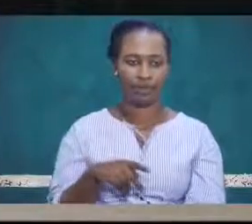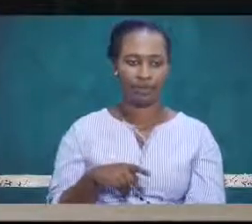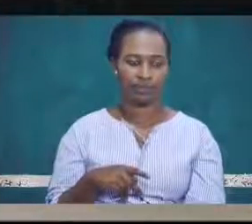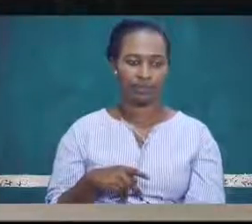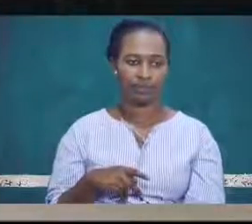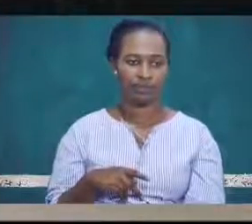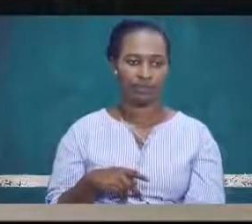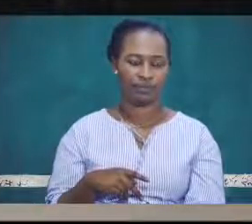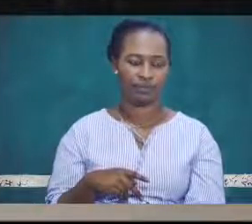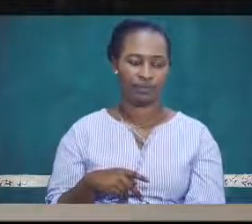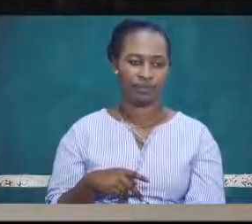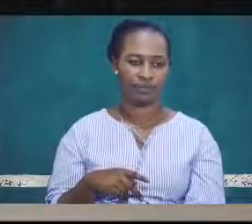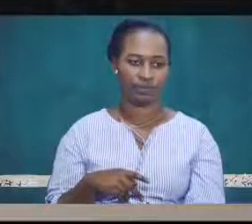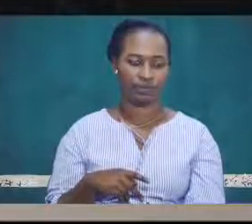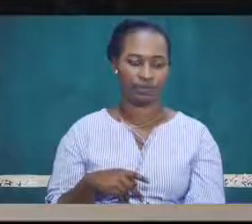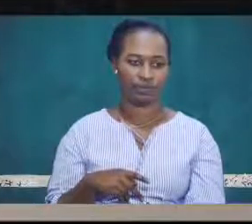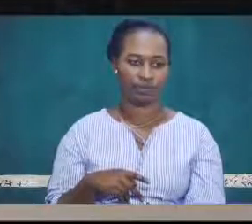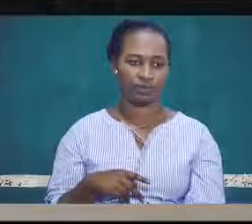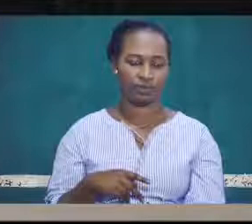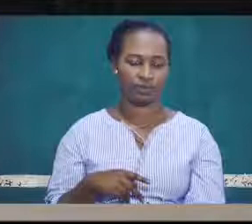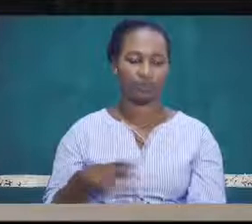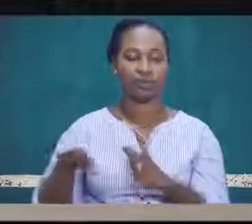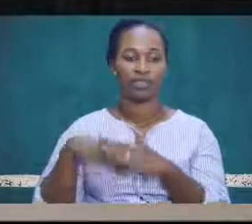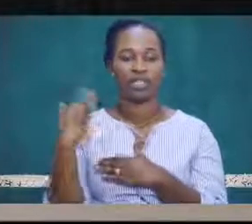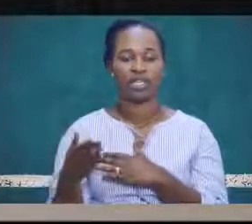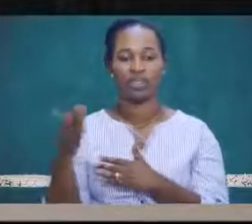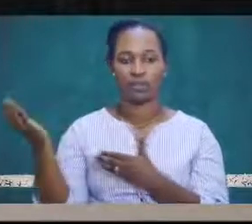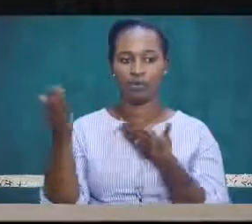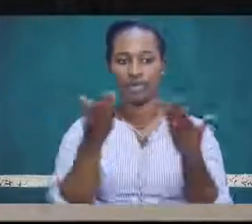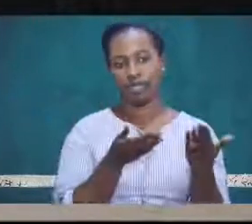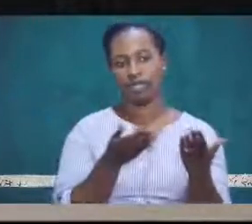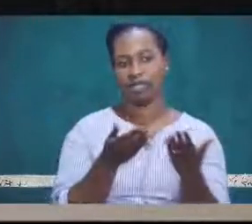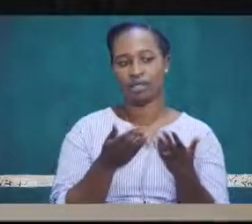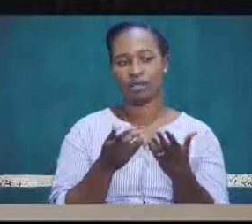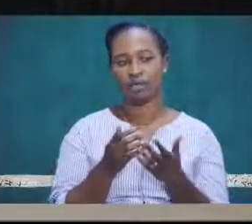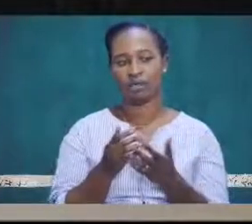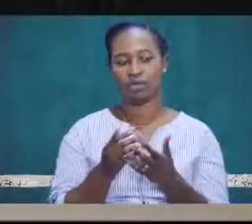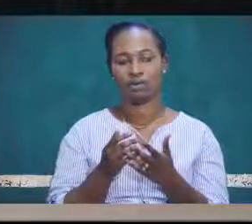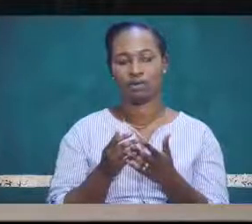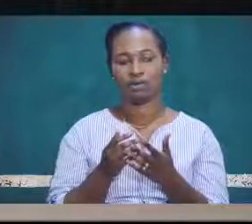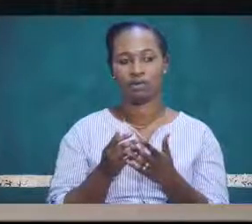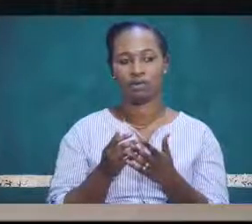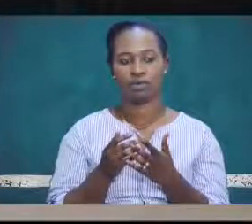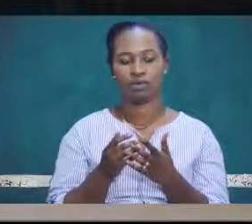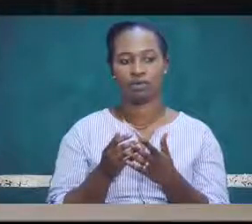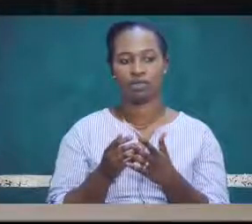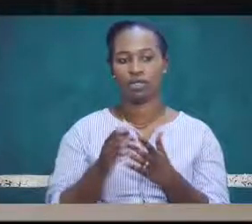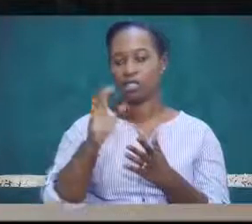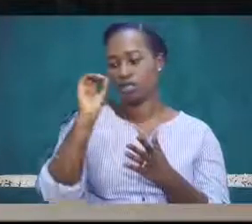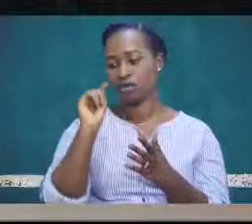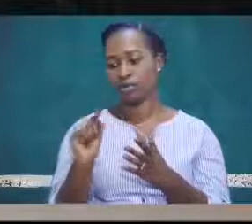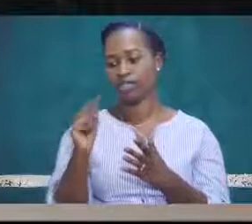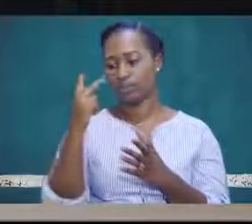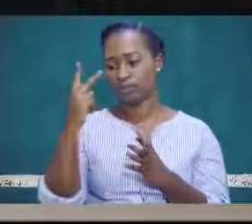price. So here you have to, if you bring this side or this the other side, so you can have 0.2